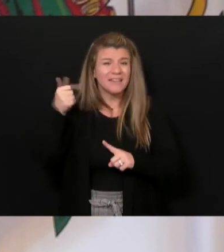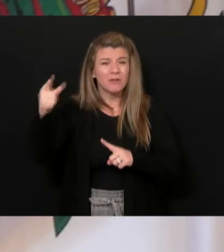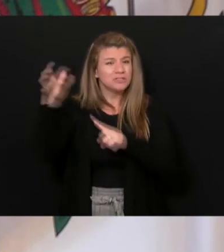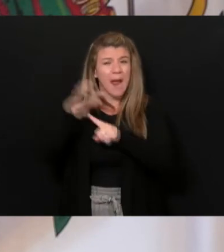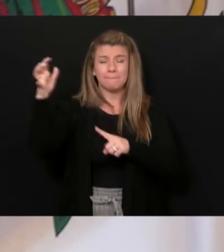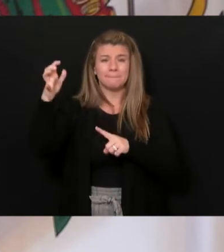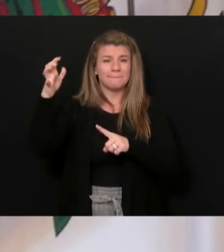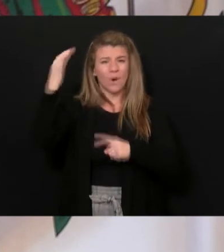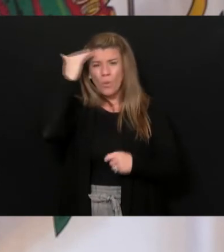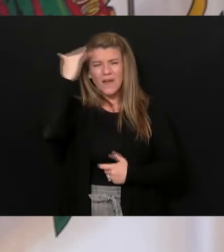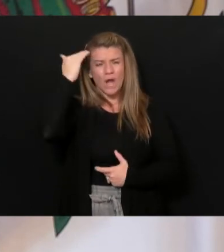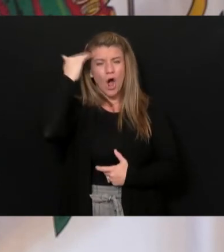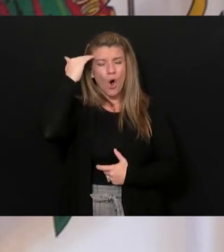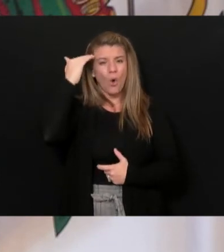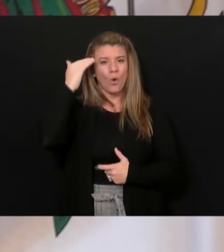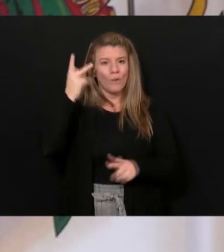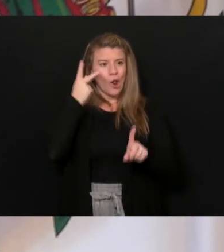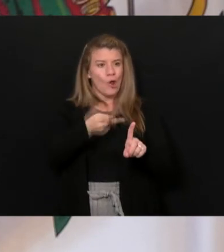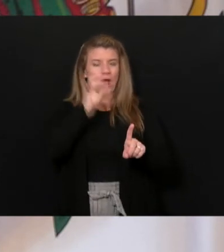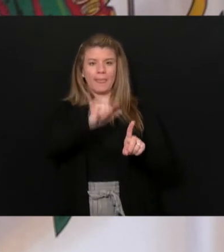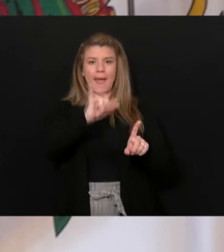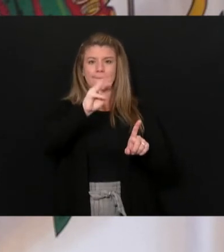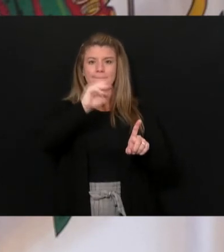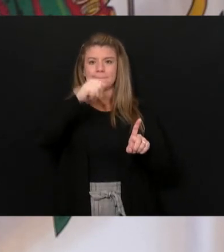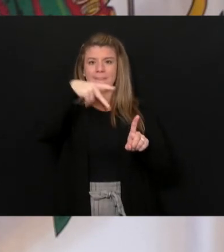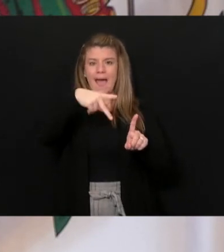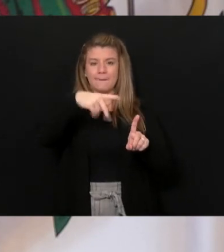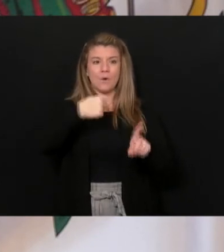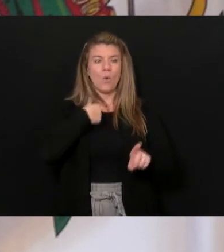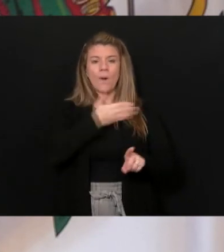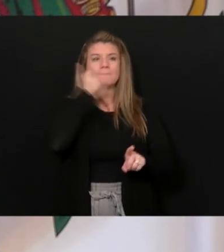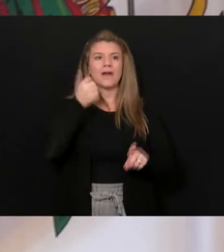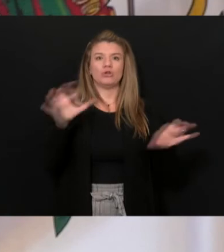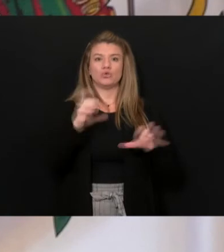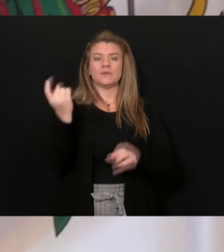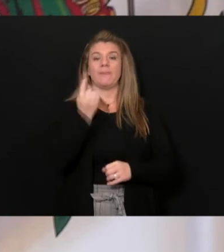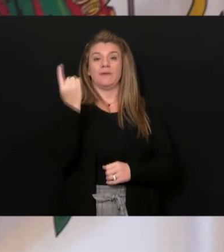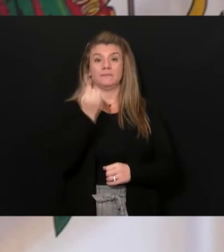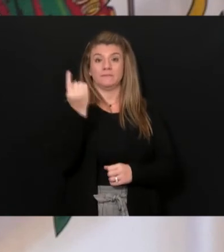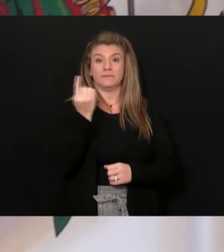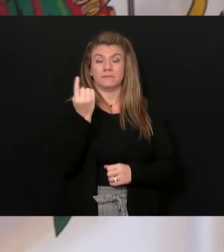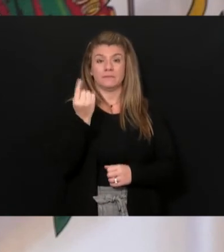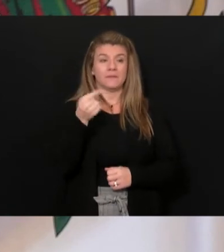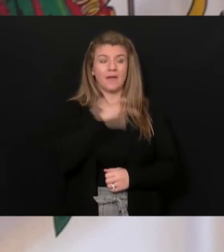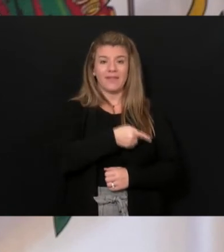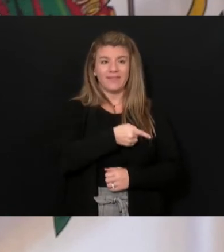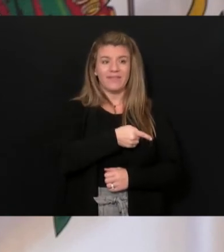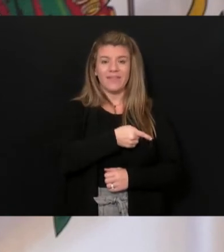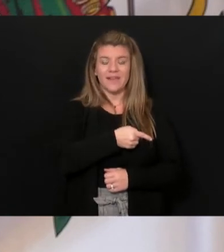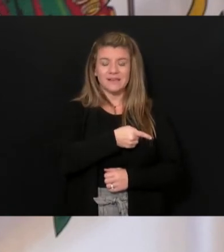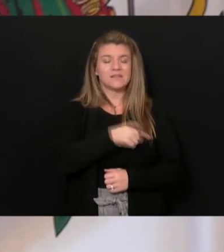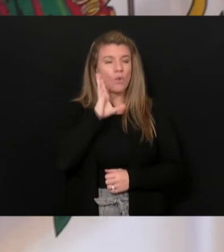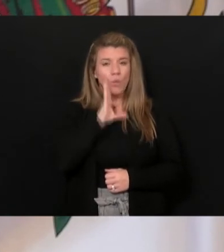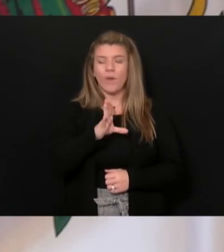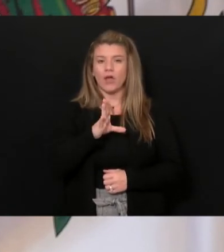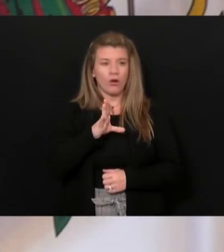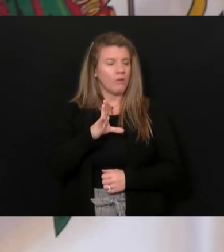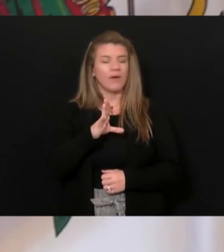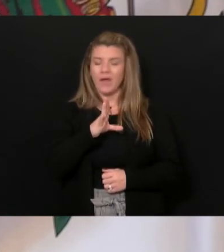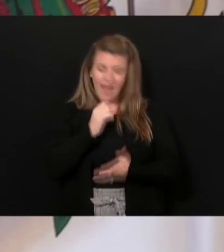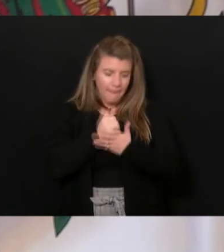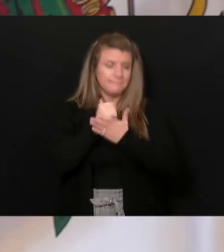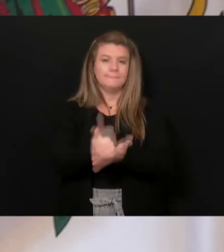absolutely, we know from looking at that map that we better do something. And this will break it. This will absolutely break its